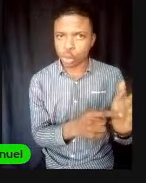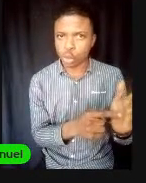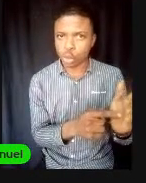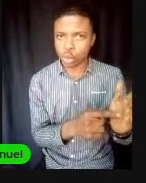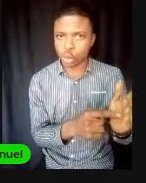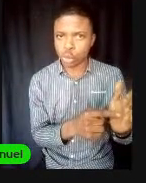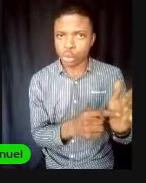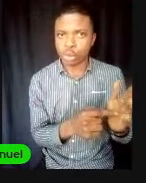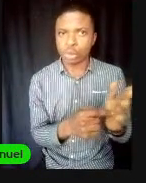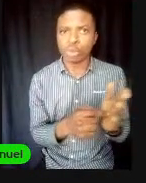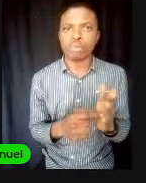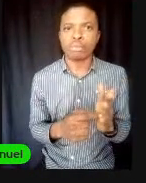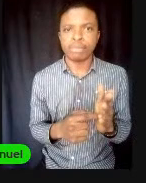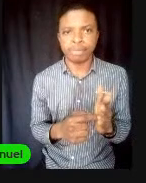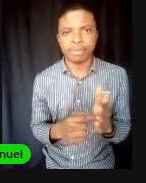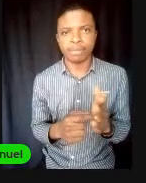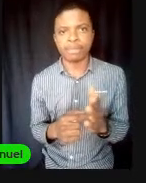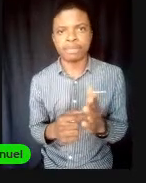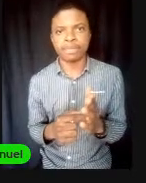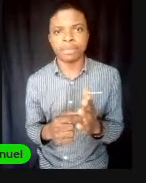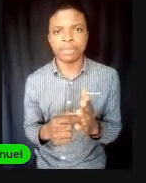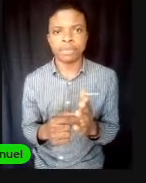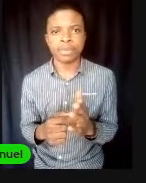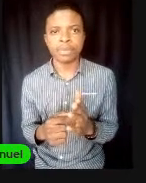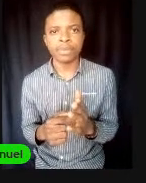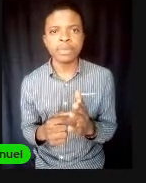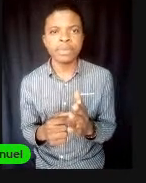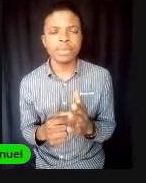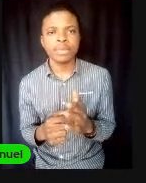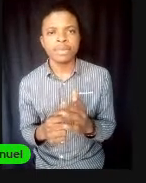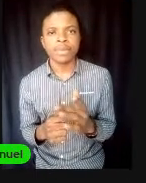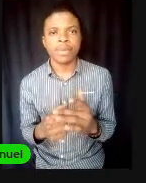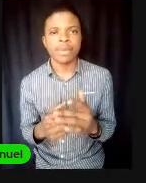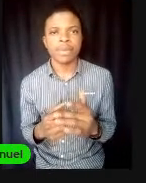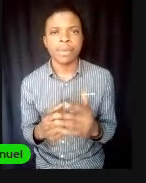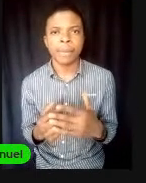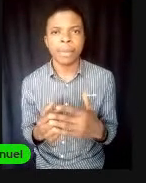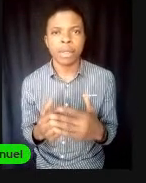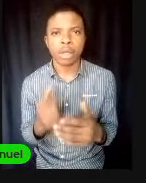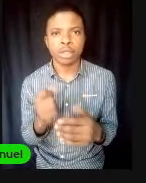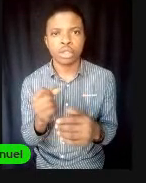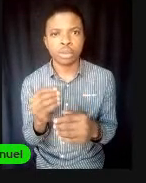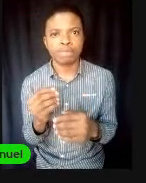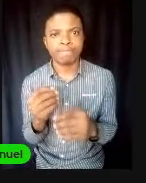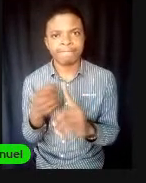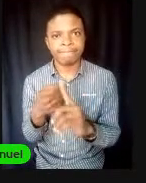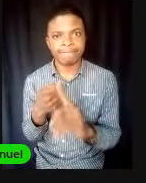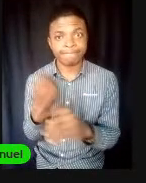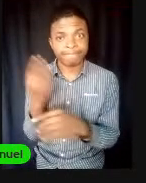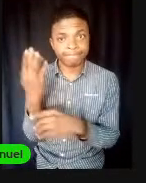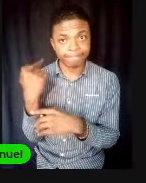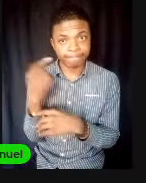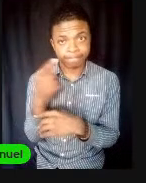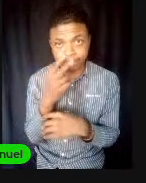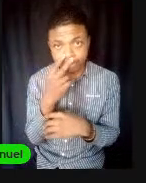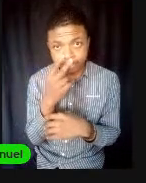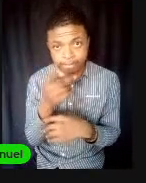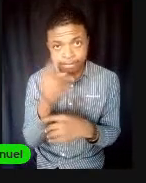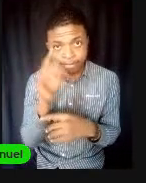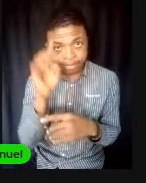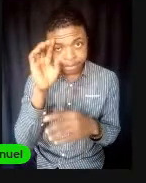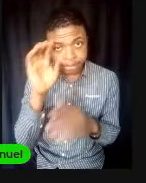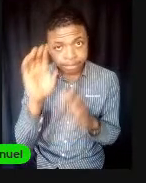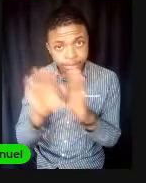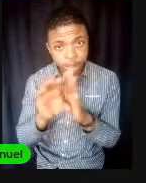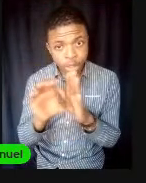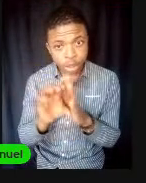talk intensely about shapes, but I believe you know what a shape is. So you can identify the shapes, right? This is it. So